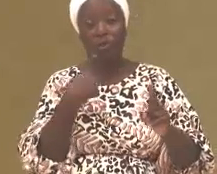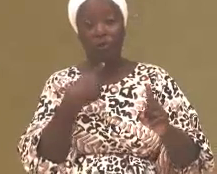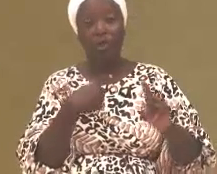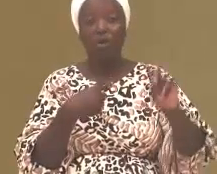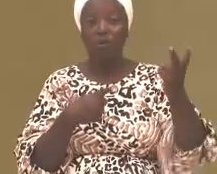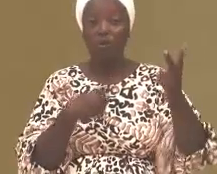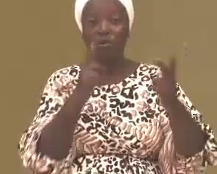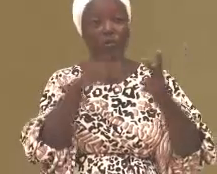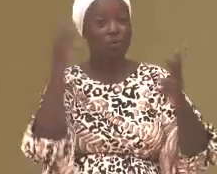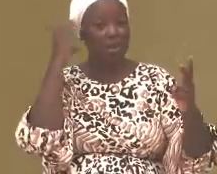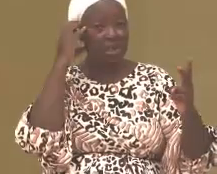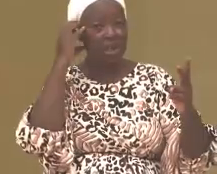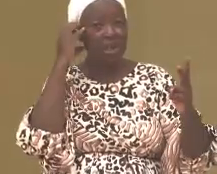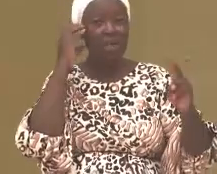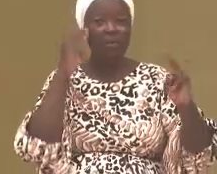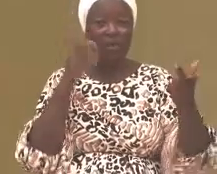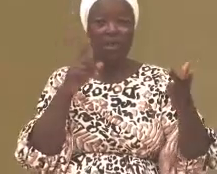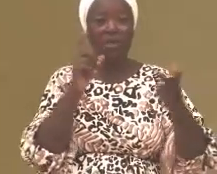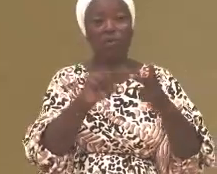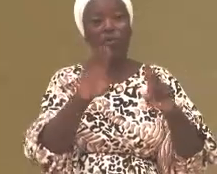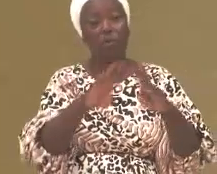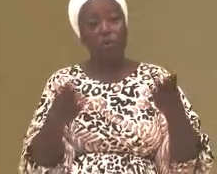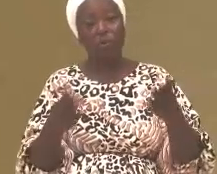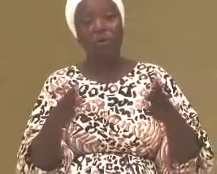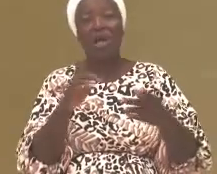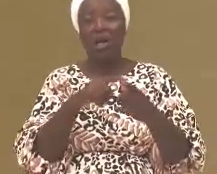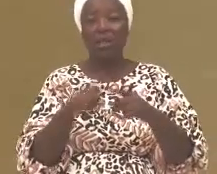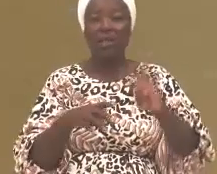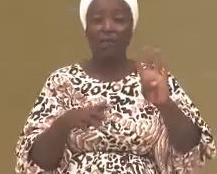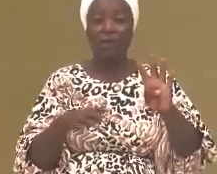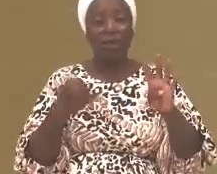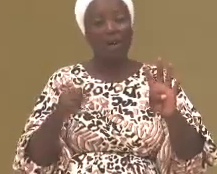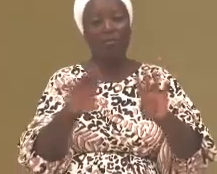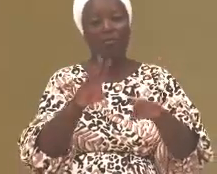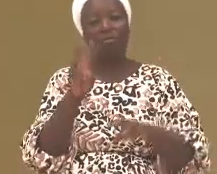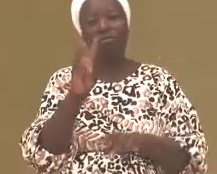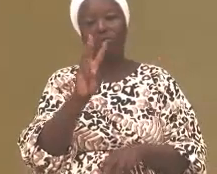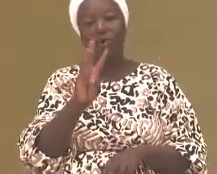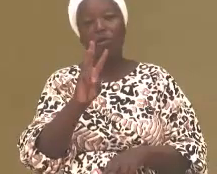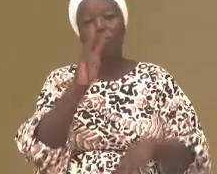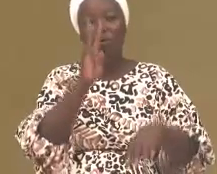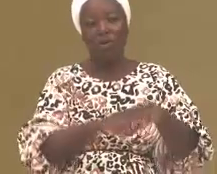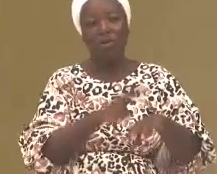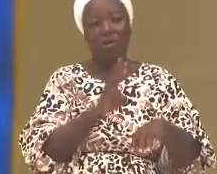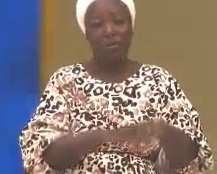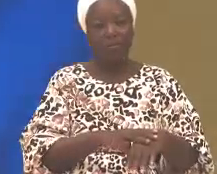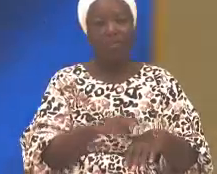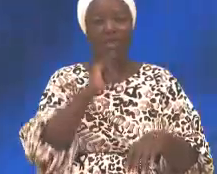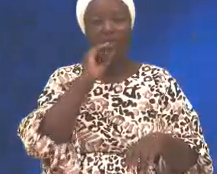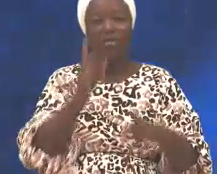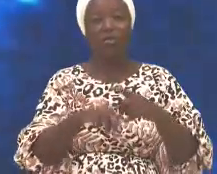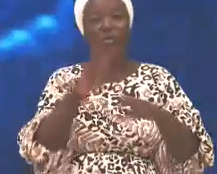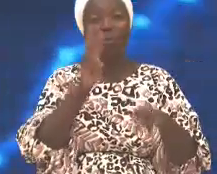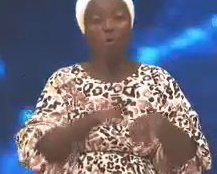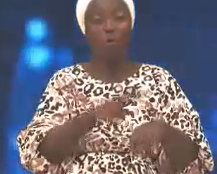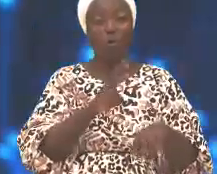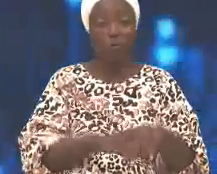Three, to open. And then four, W, is to warn the people as